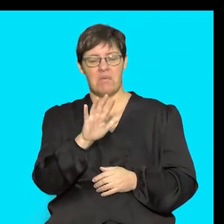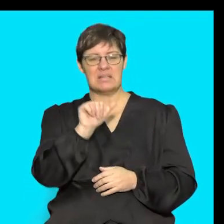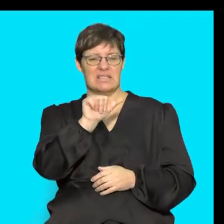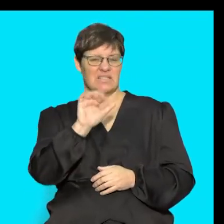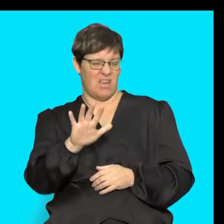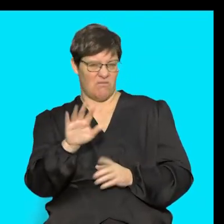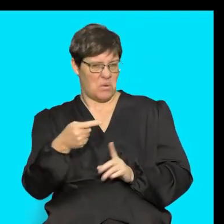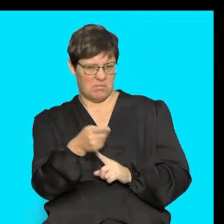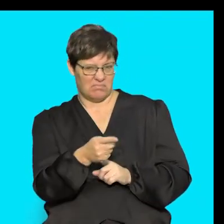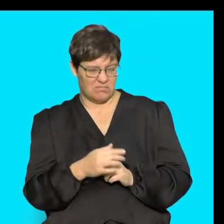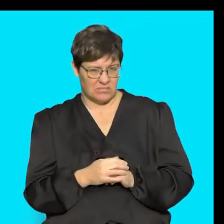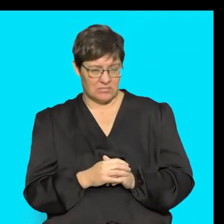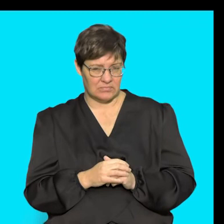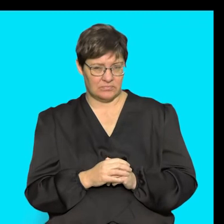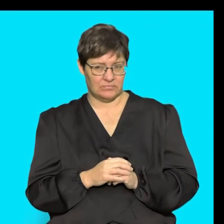65?